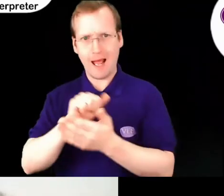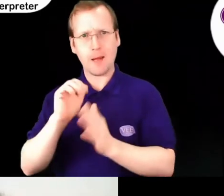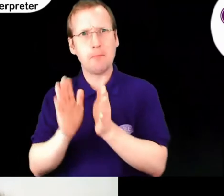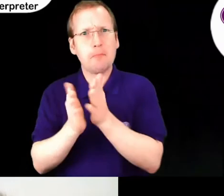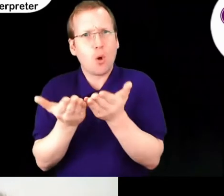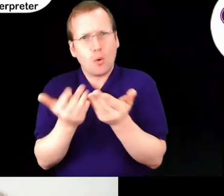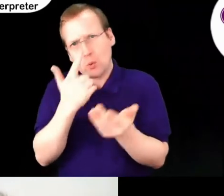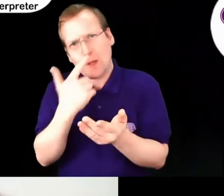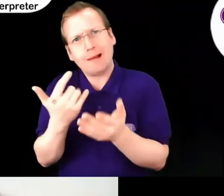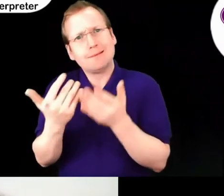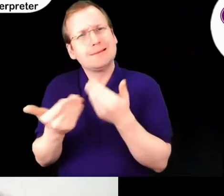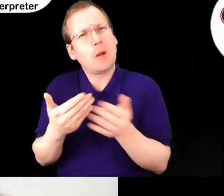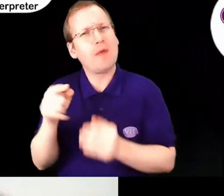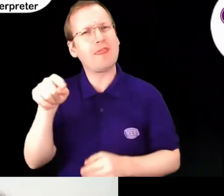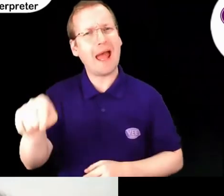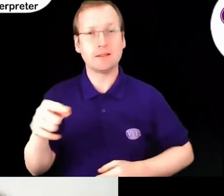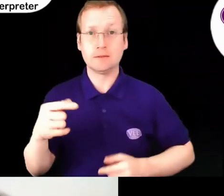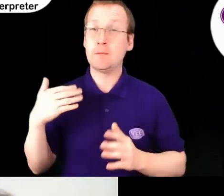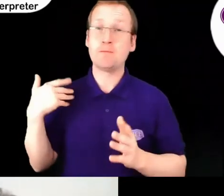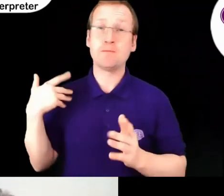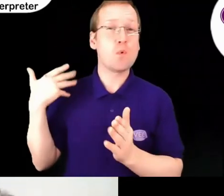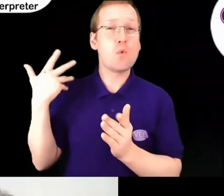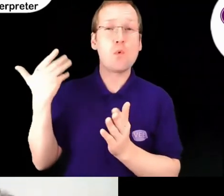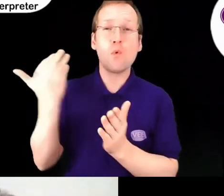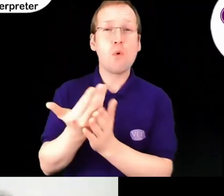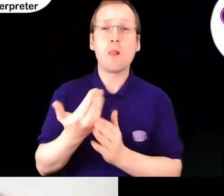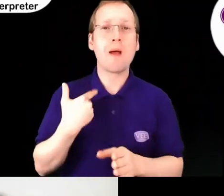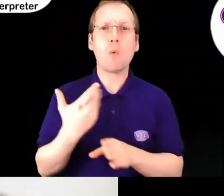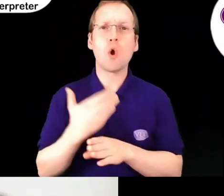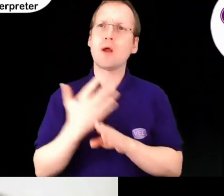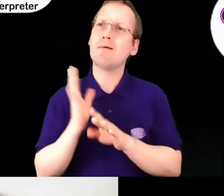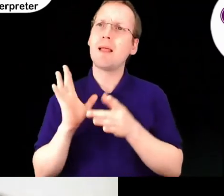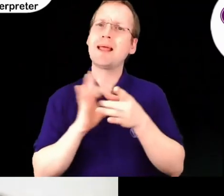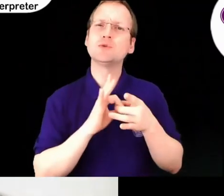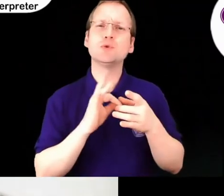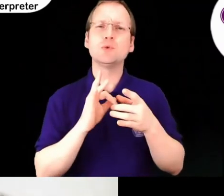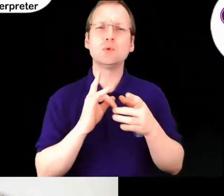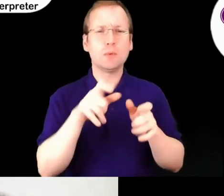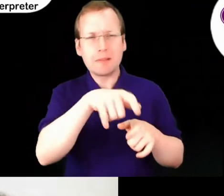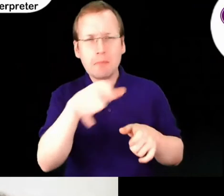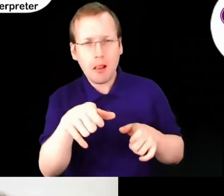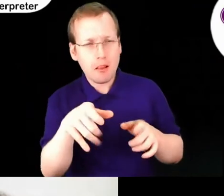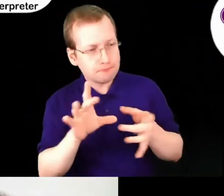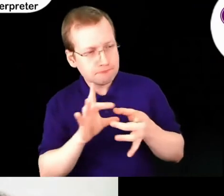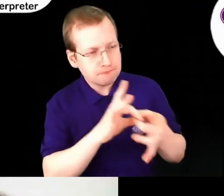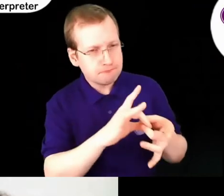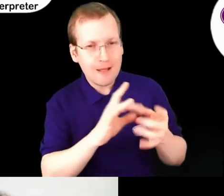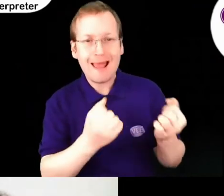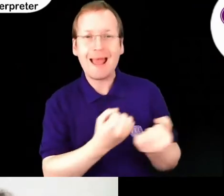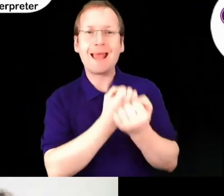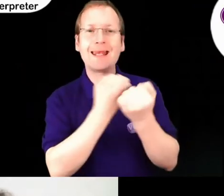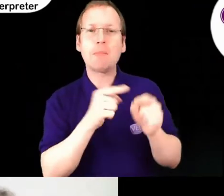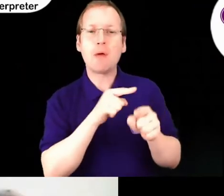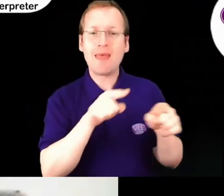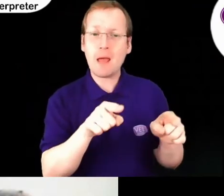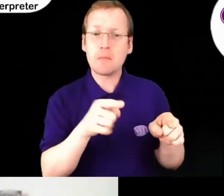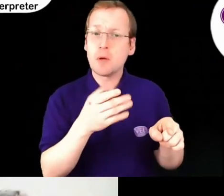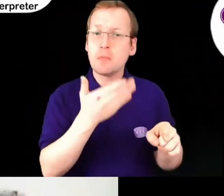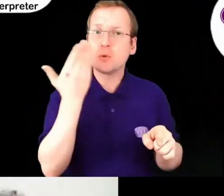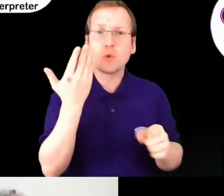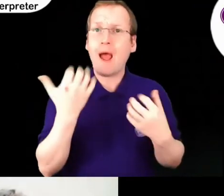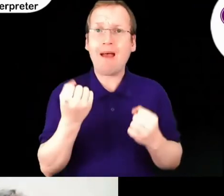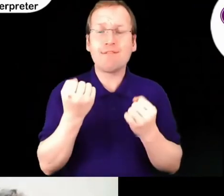And all my work now, or much of it, is to do with enabling people who don't have an